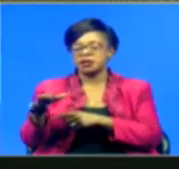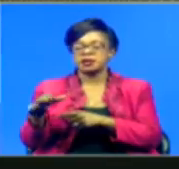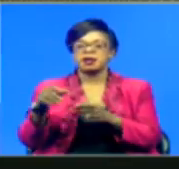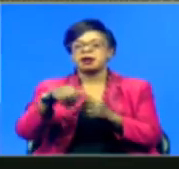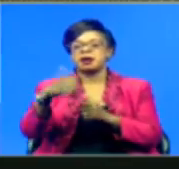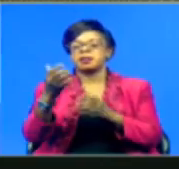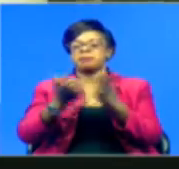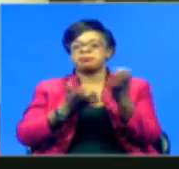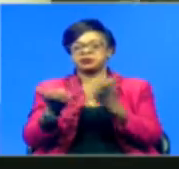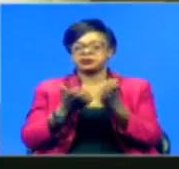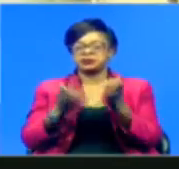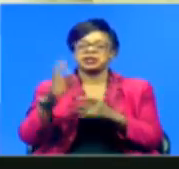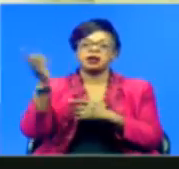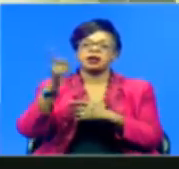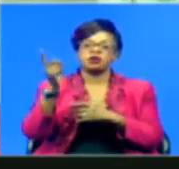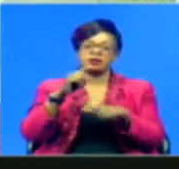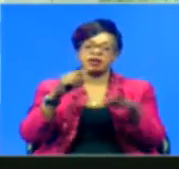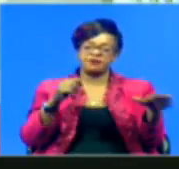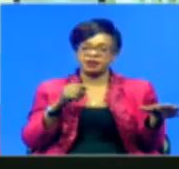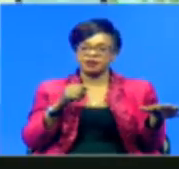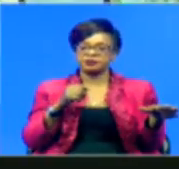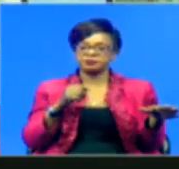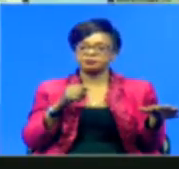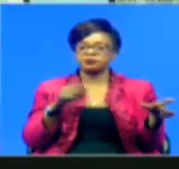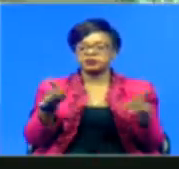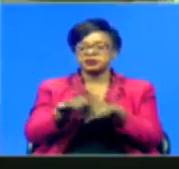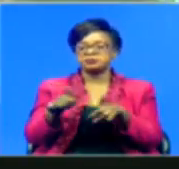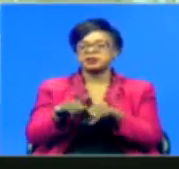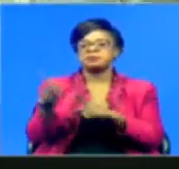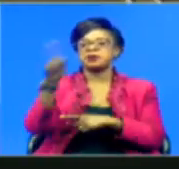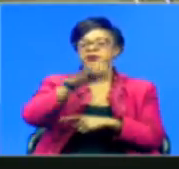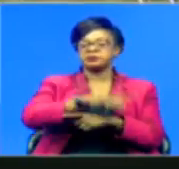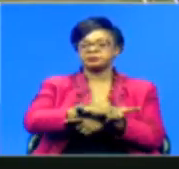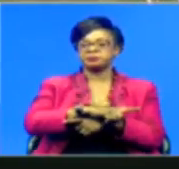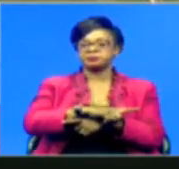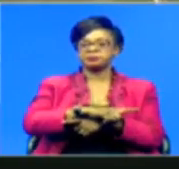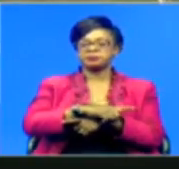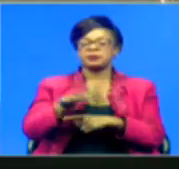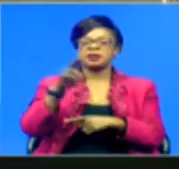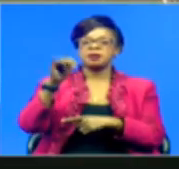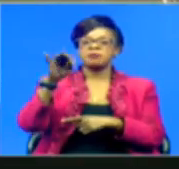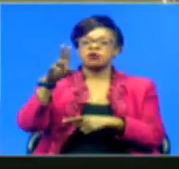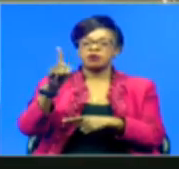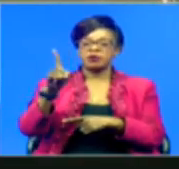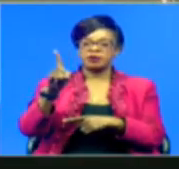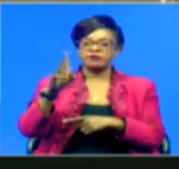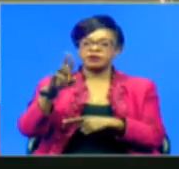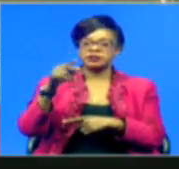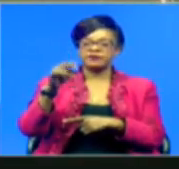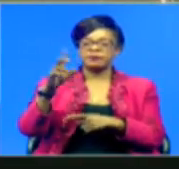business appointment in Nairobi in the evening of the same day. Nimrod Tabu, NTV, Mombasa.